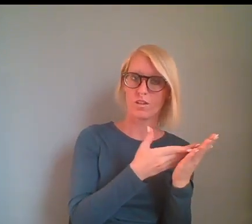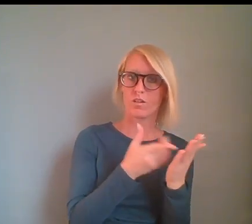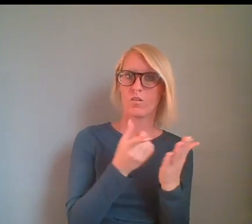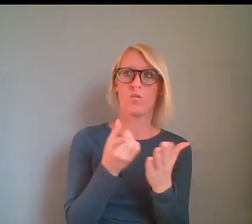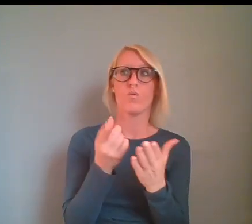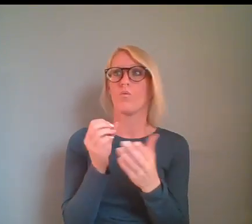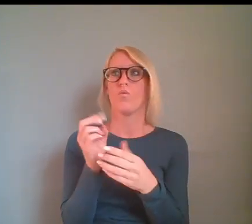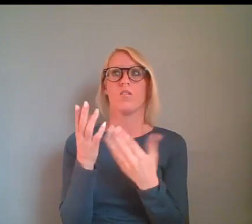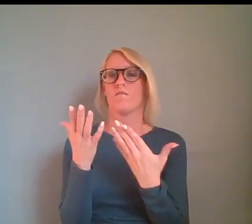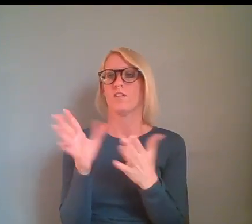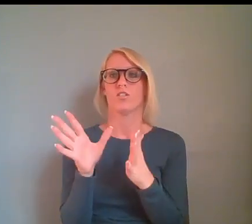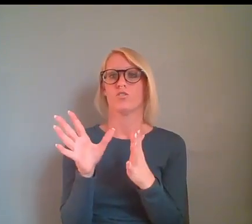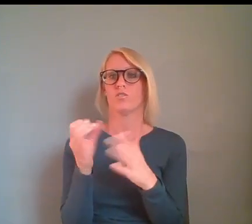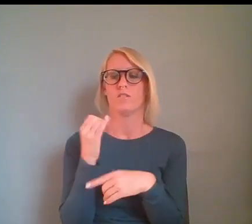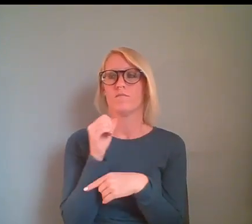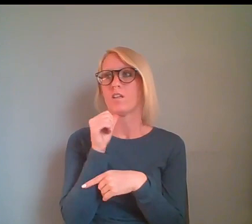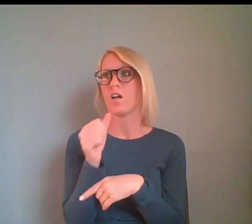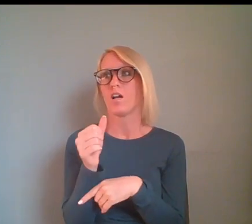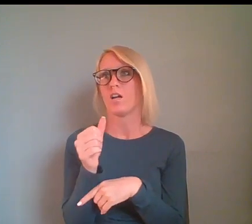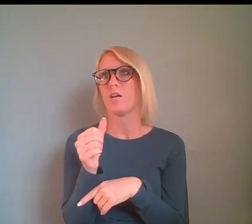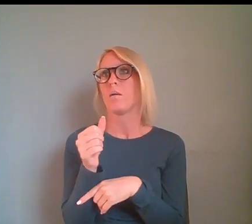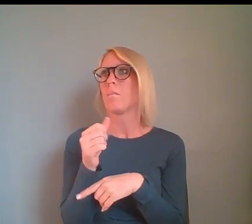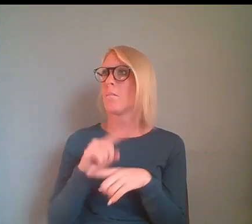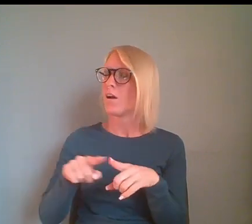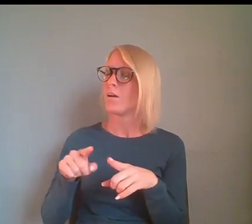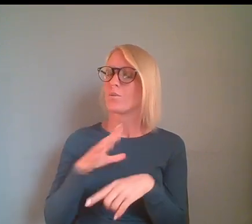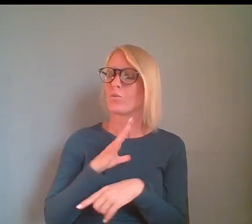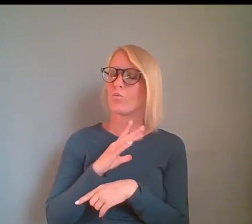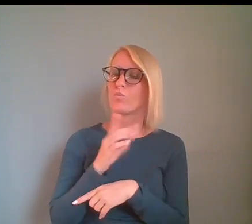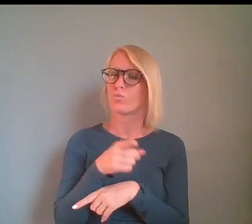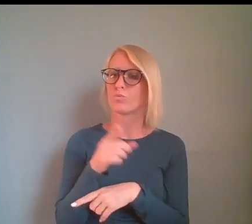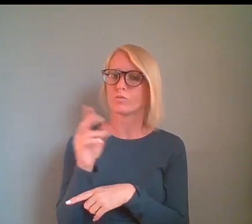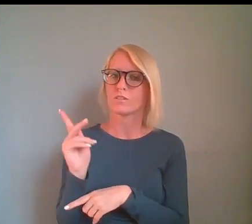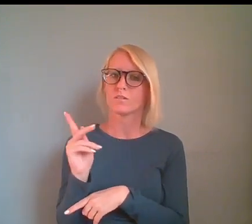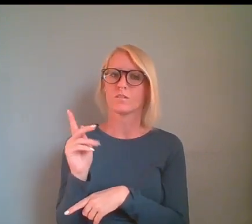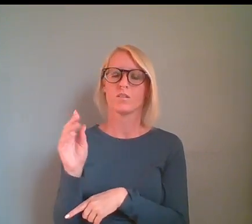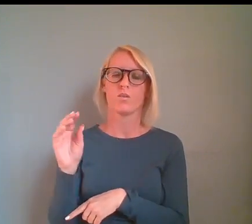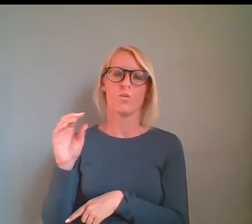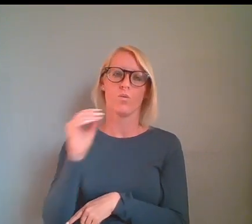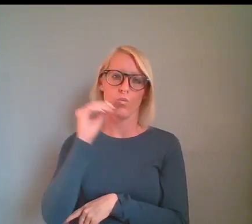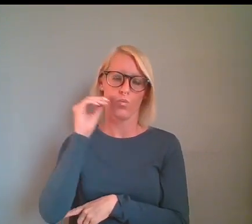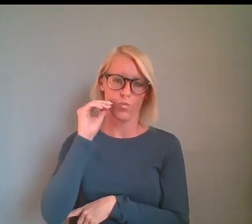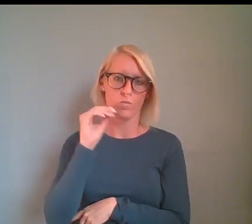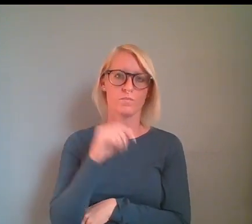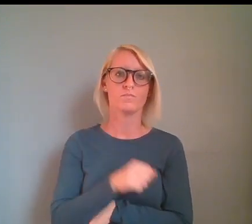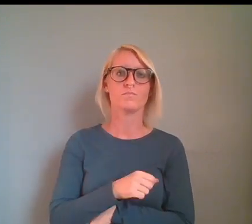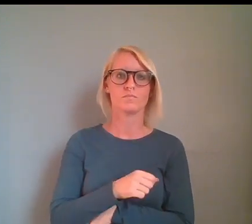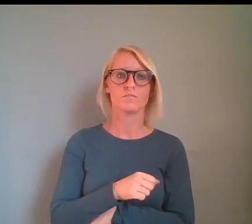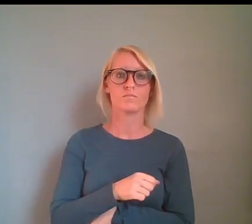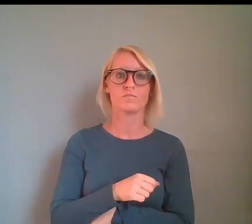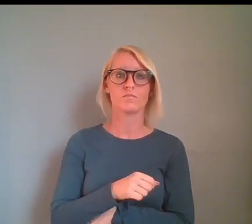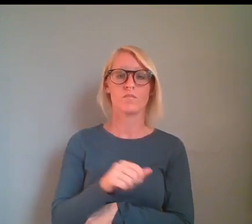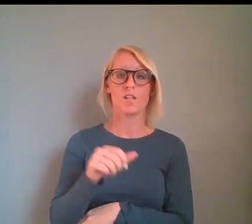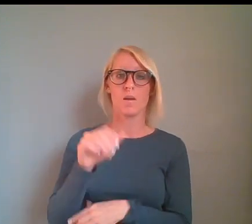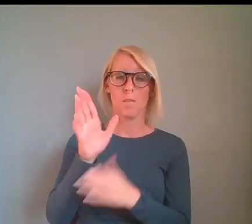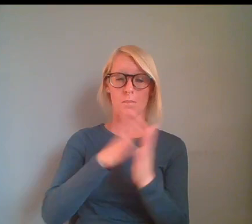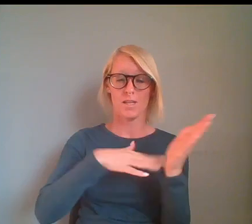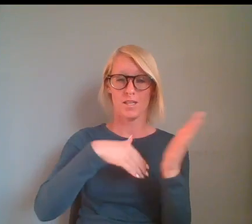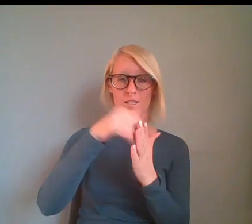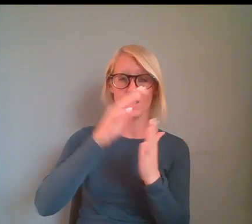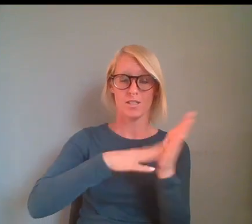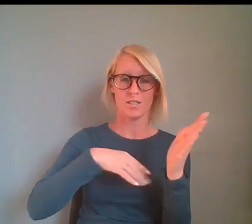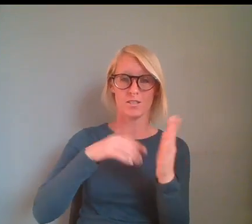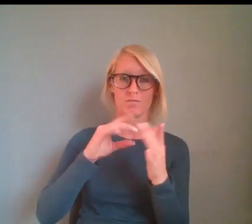don't have to finish it at all. I think it'll be really neat when you just take it home. You can thin down acrylic paint, and you thin it down so it's